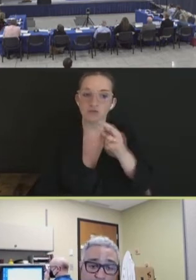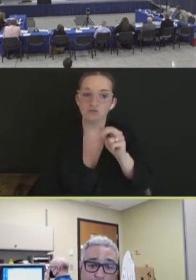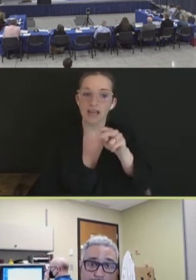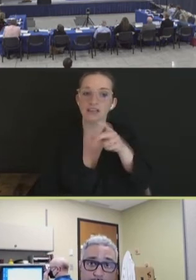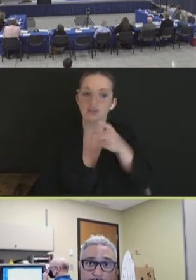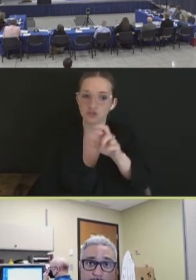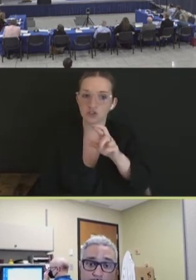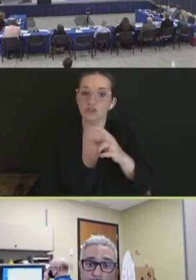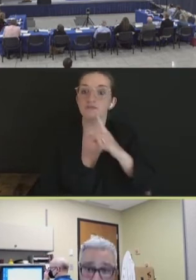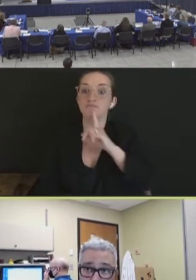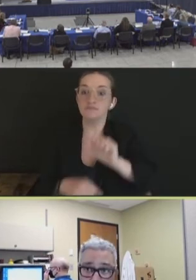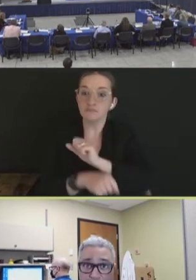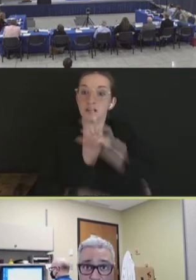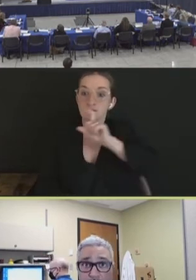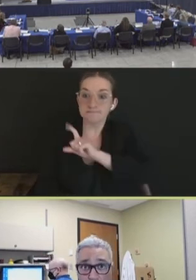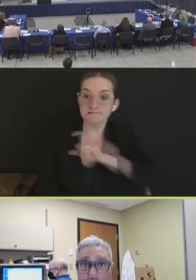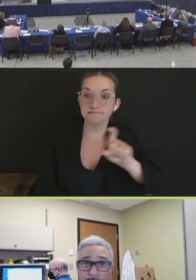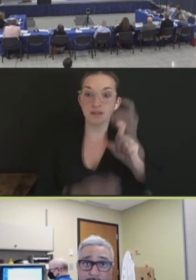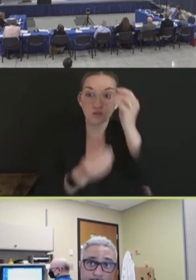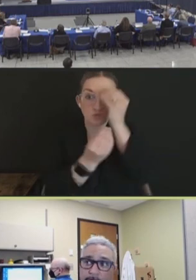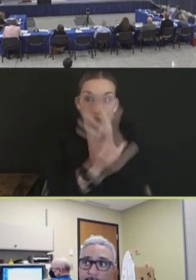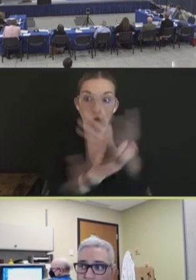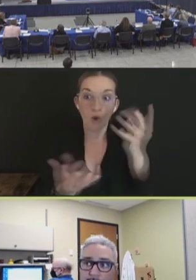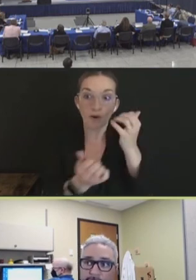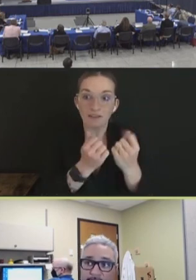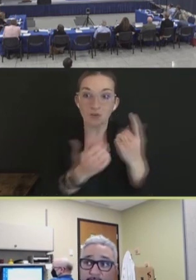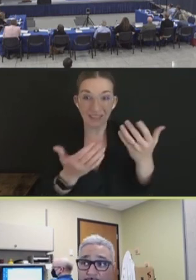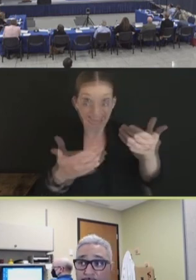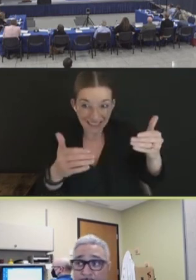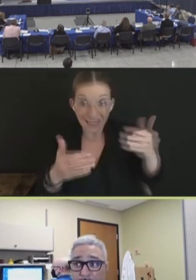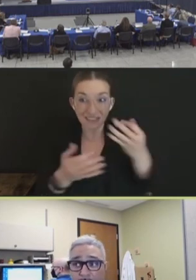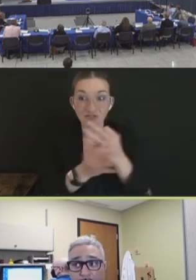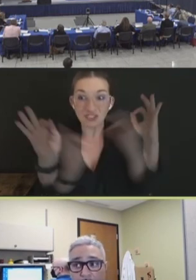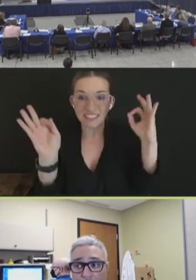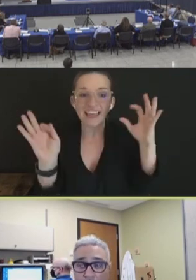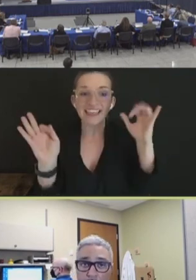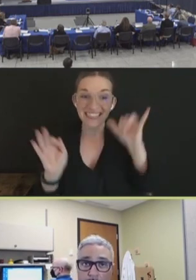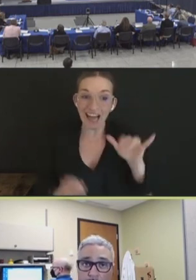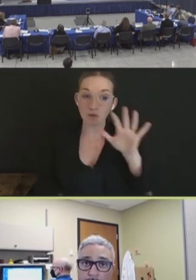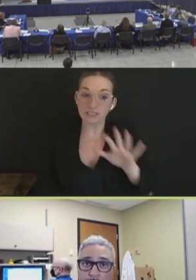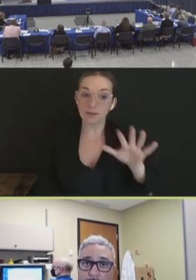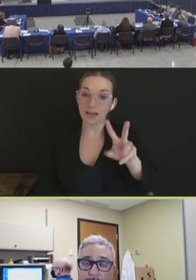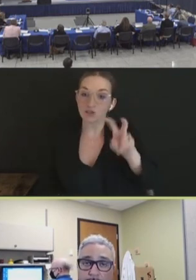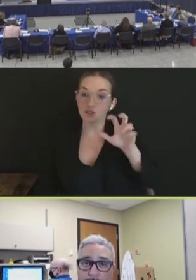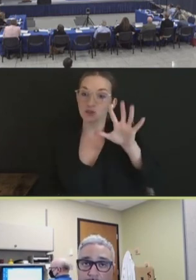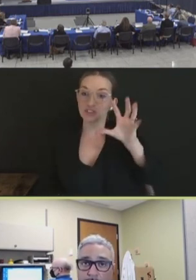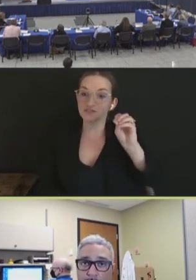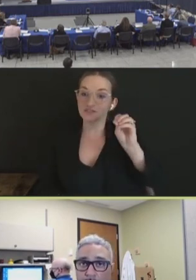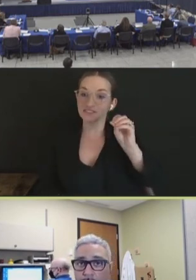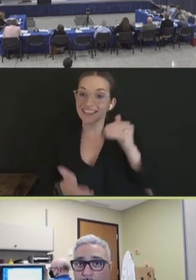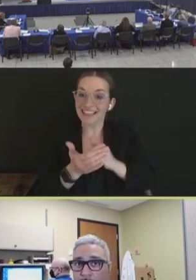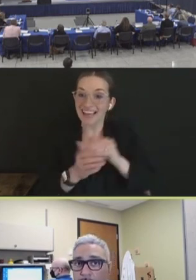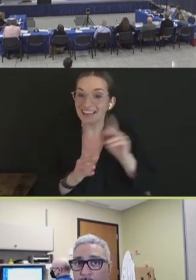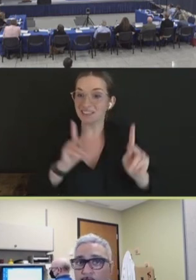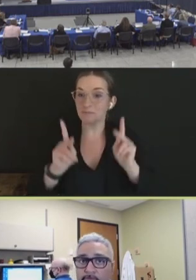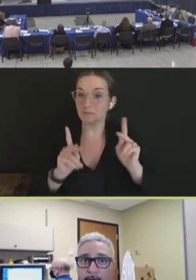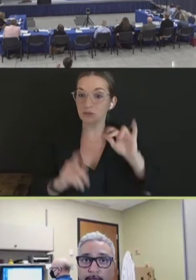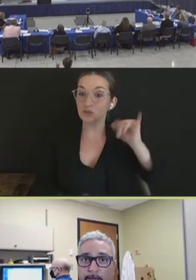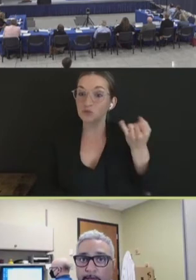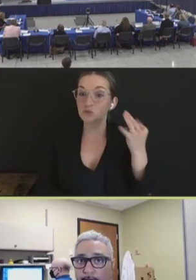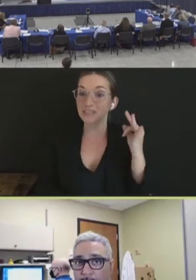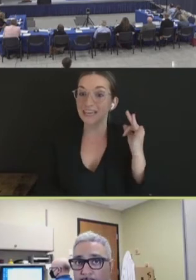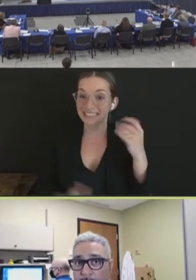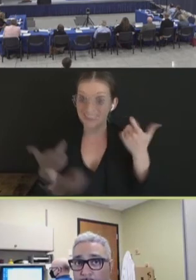told everybody, you know what, in fact, you are free. And that was about 250,000 people. So Juneteenth is a big deal. It's considered sort of